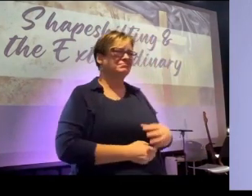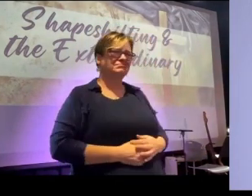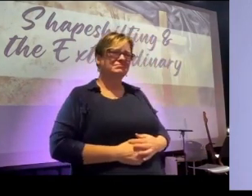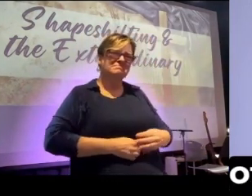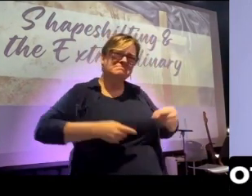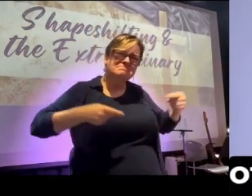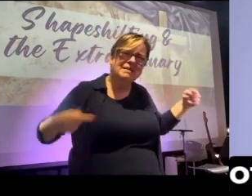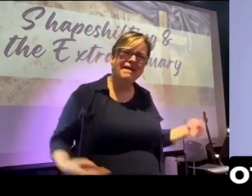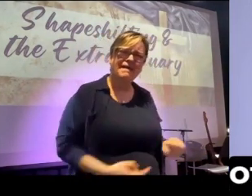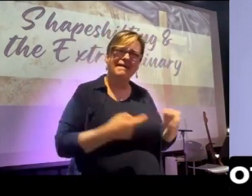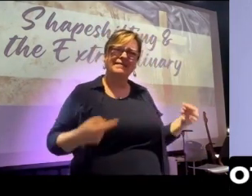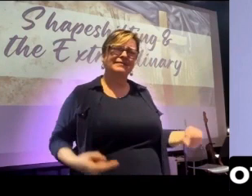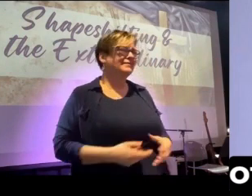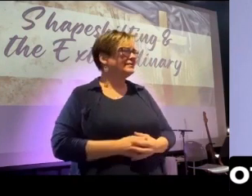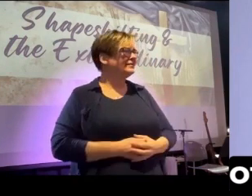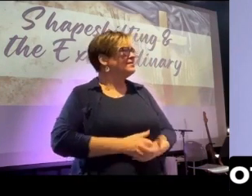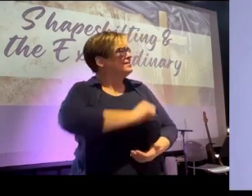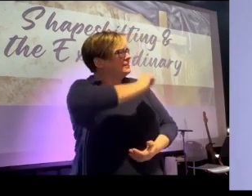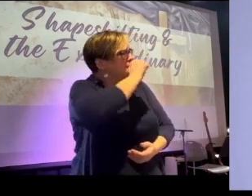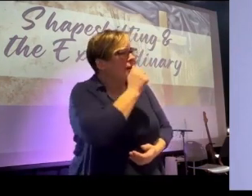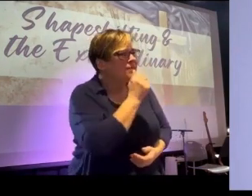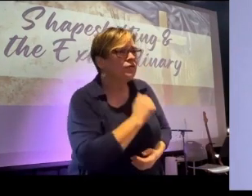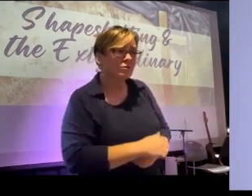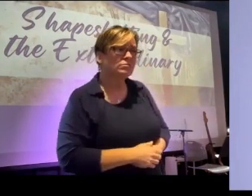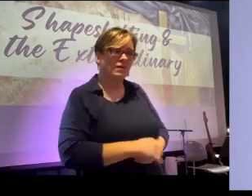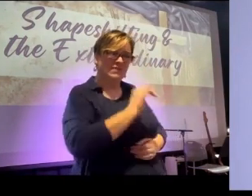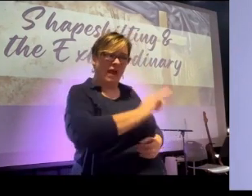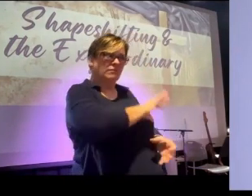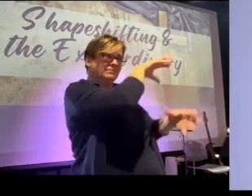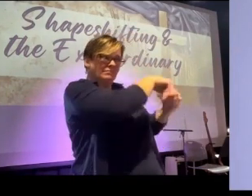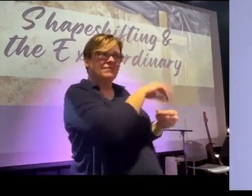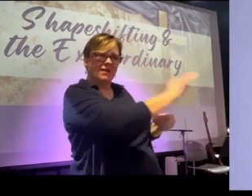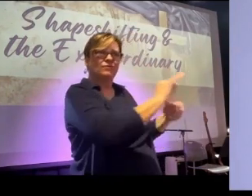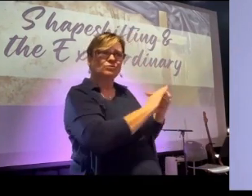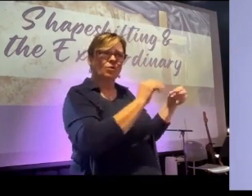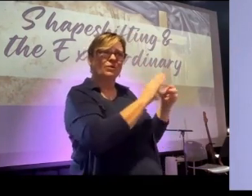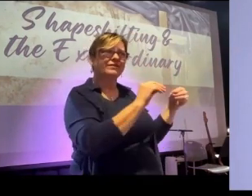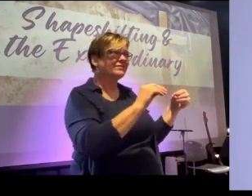and the life of a man whose teachings were life-giving.